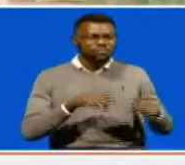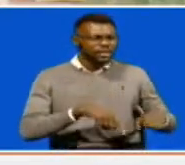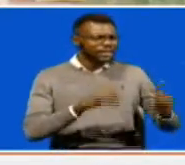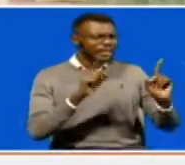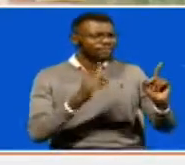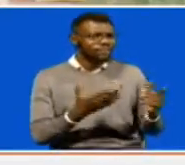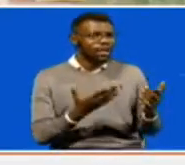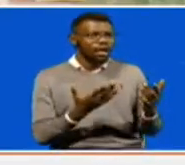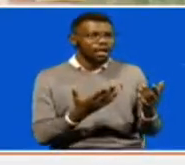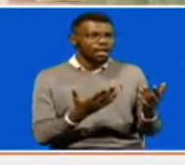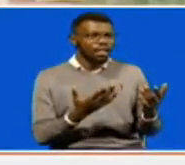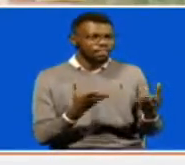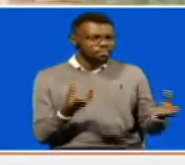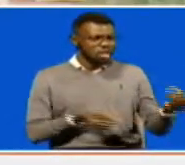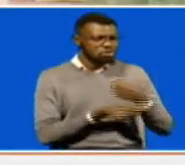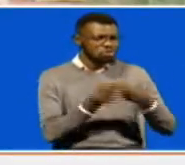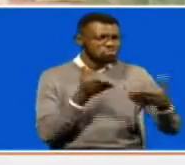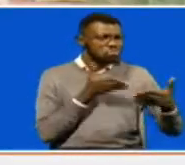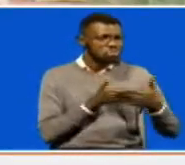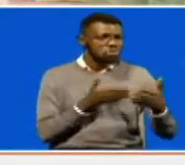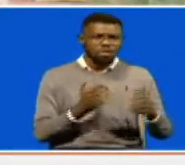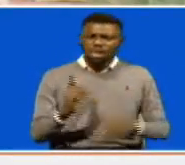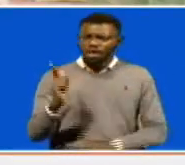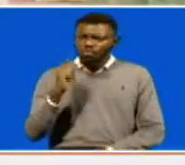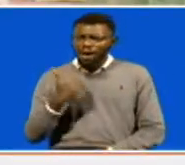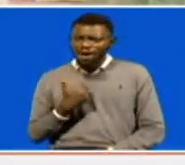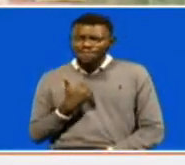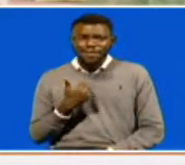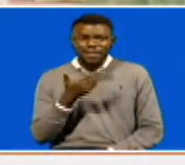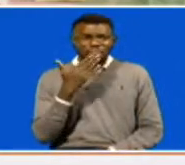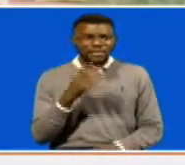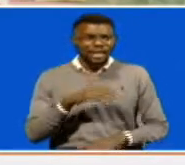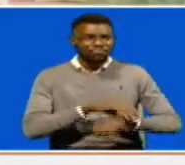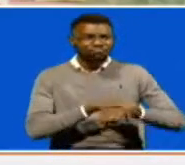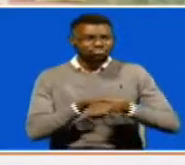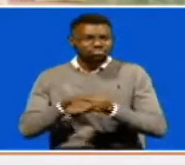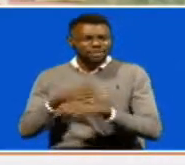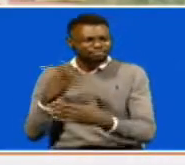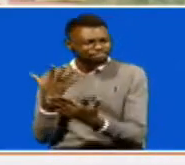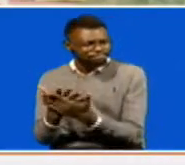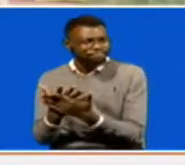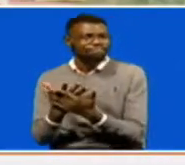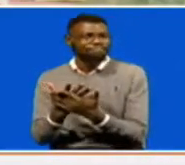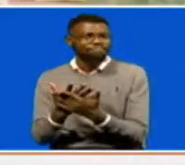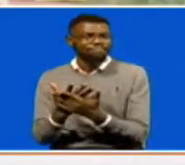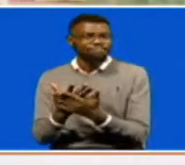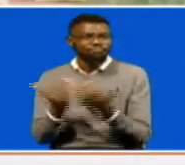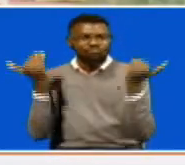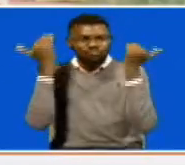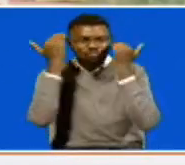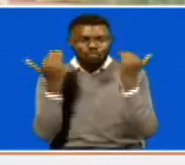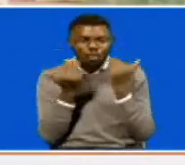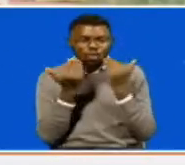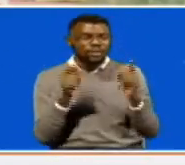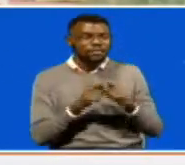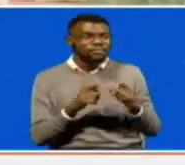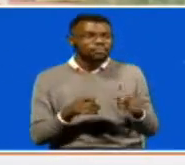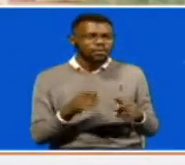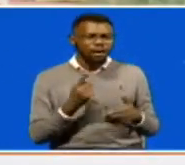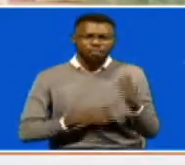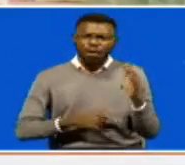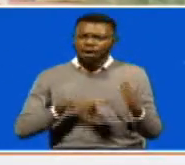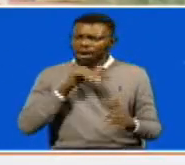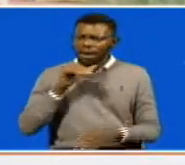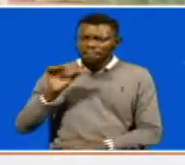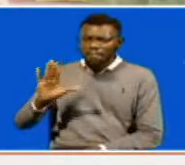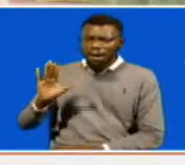who is leading the economic sabotage, we have laws. Go and arrest him and take him to court. If they believe that what Raila is doing